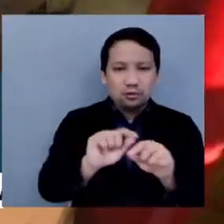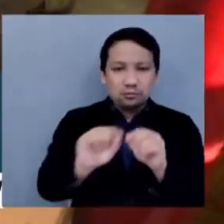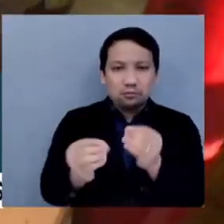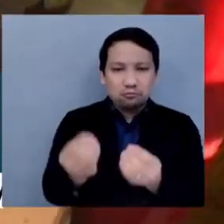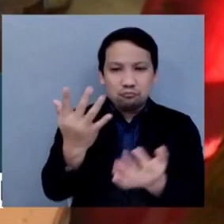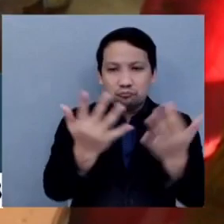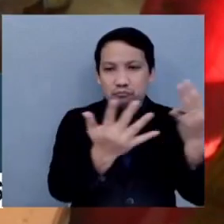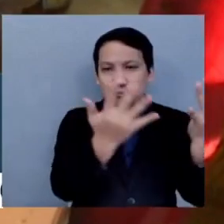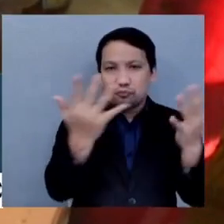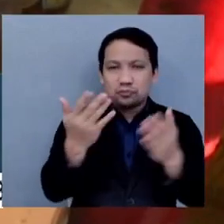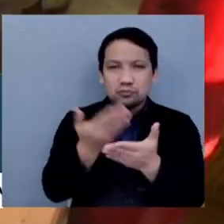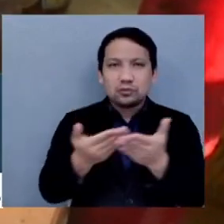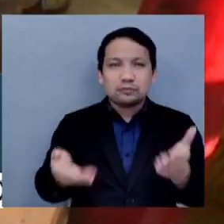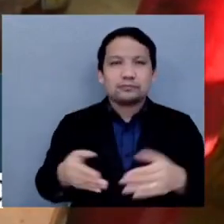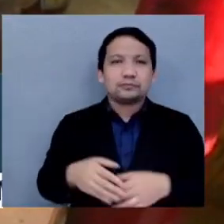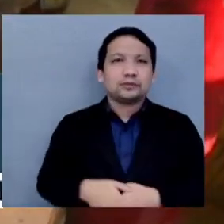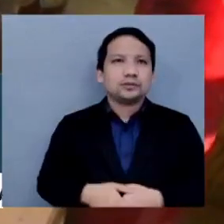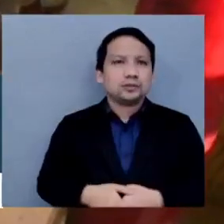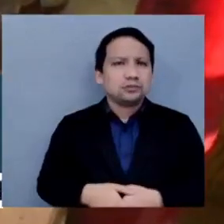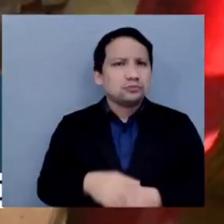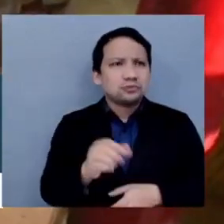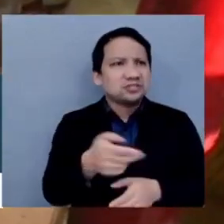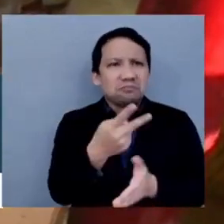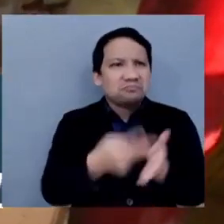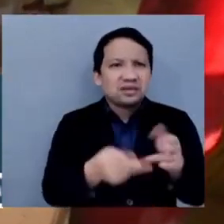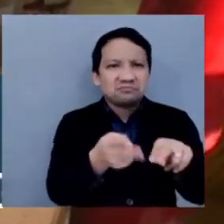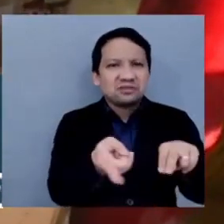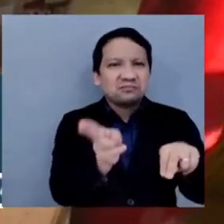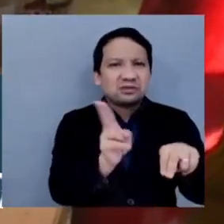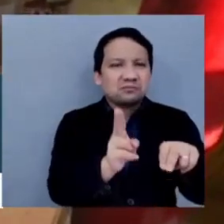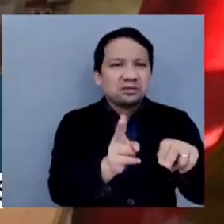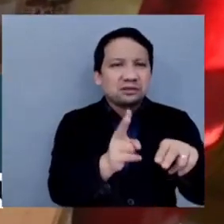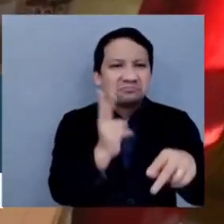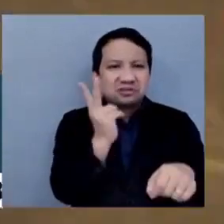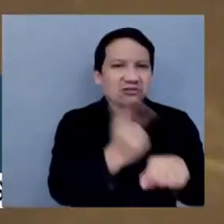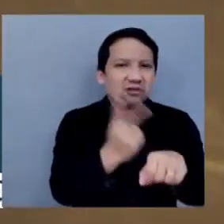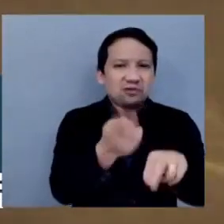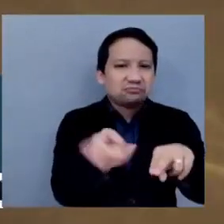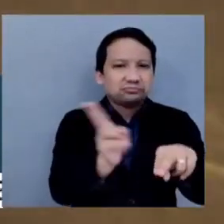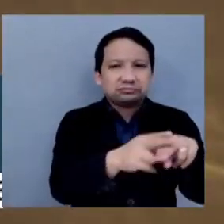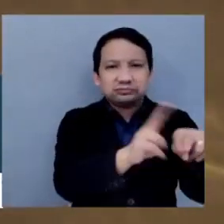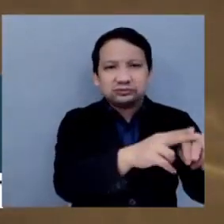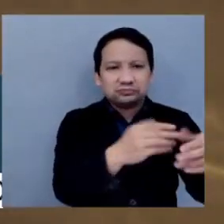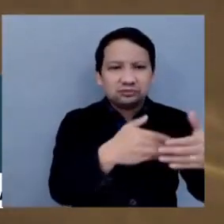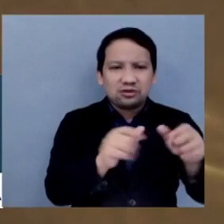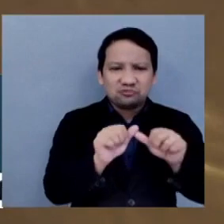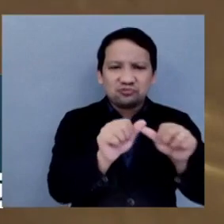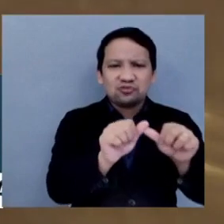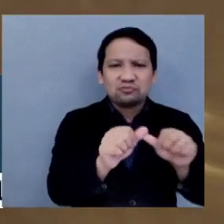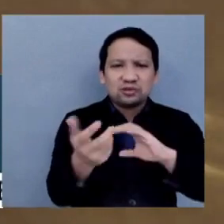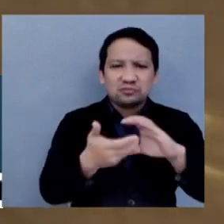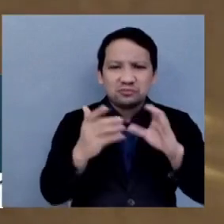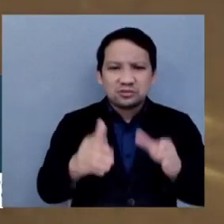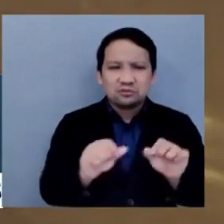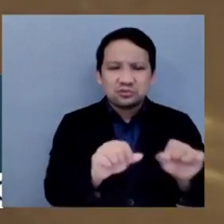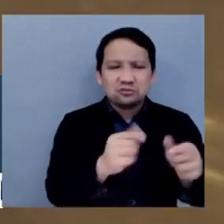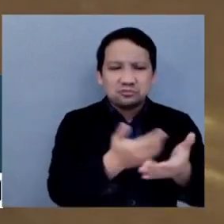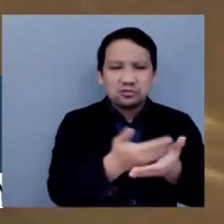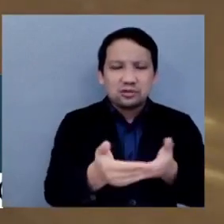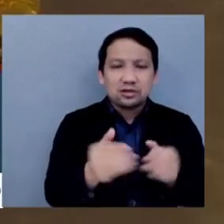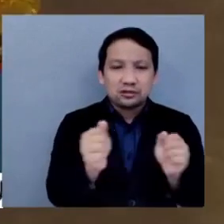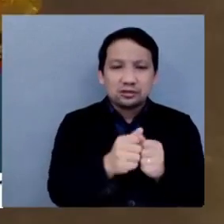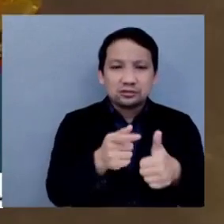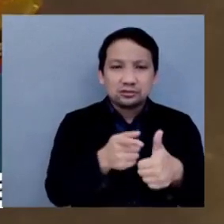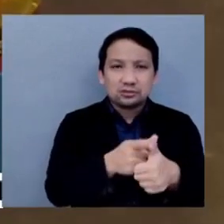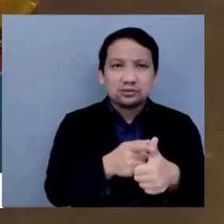devices. Some of the prices have doubled, but the buyers continue to order boxes of fireworks. The best seller items include the